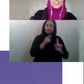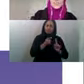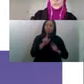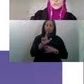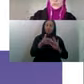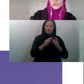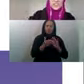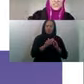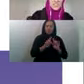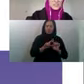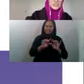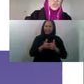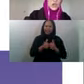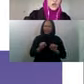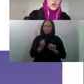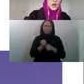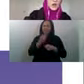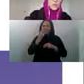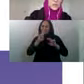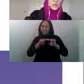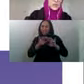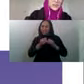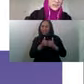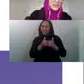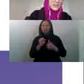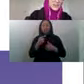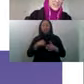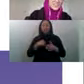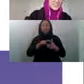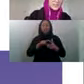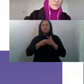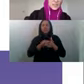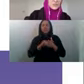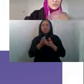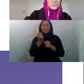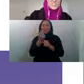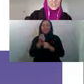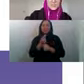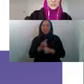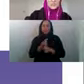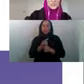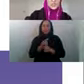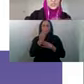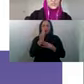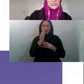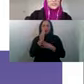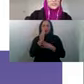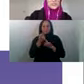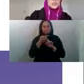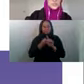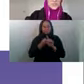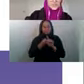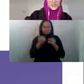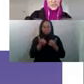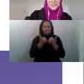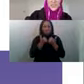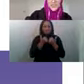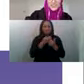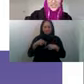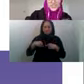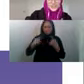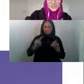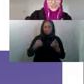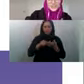the annual Ramadan challenge, where to date, we've had over 15,000 people collectively give 2 million to various